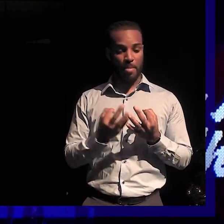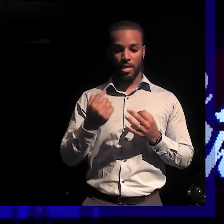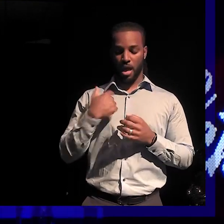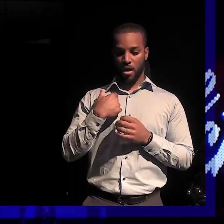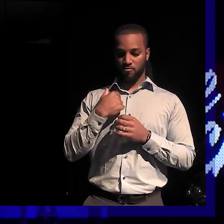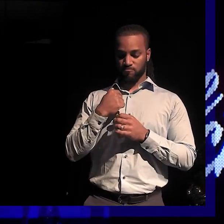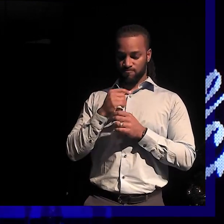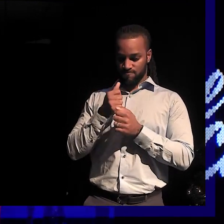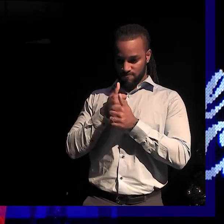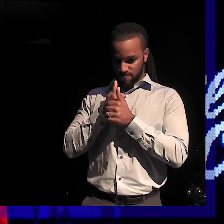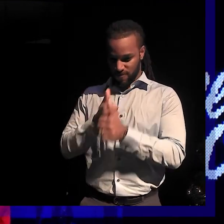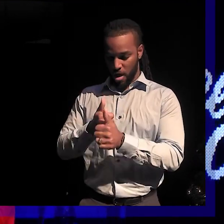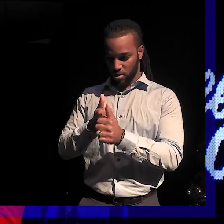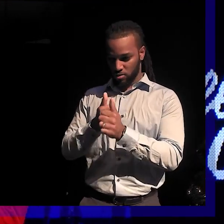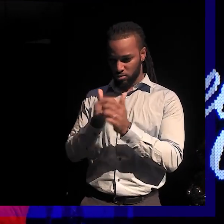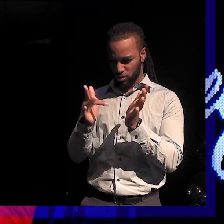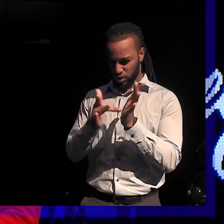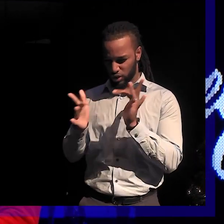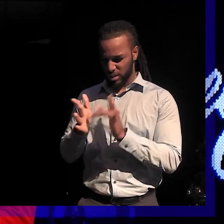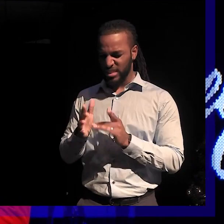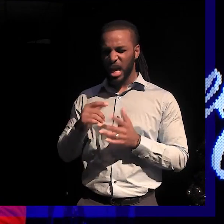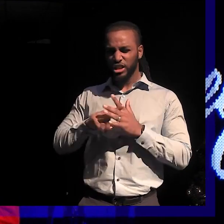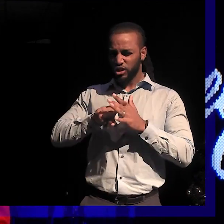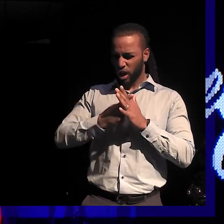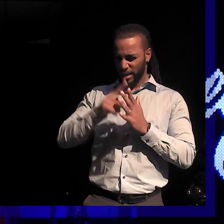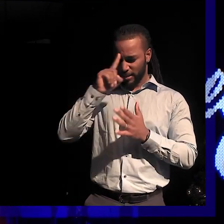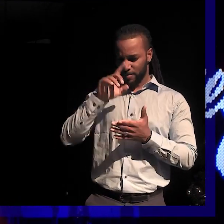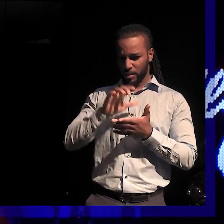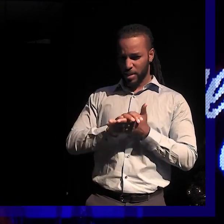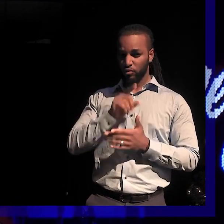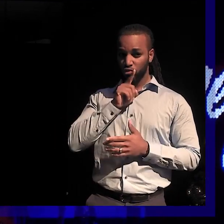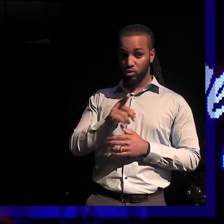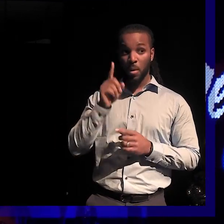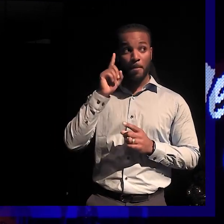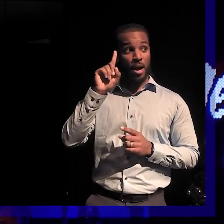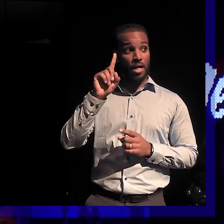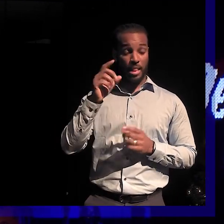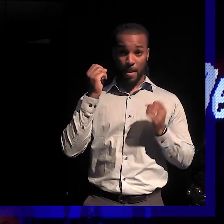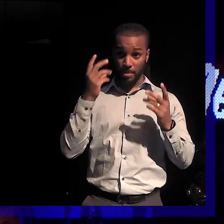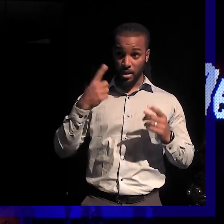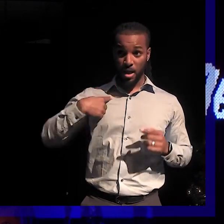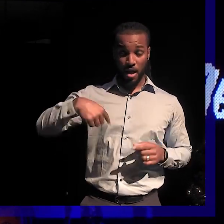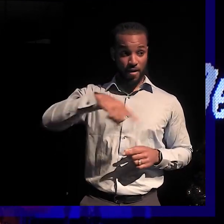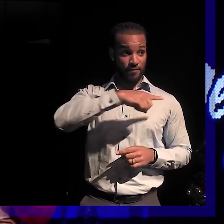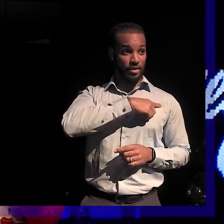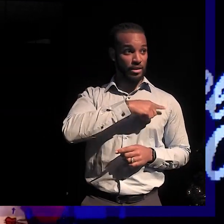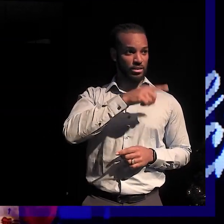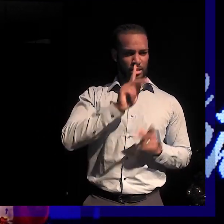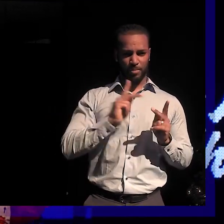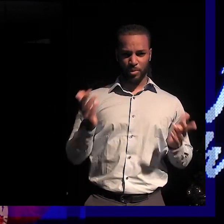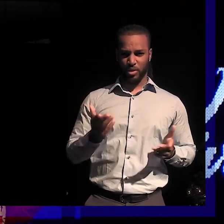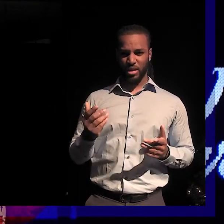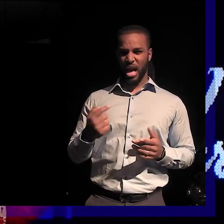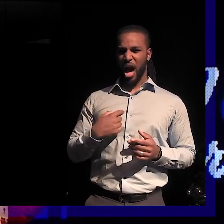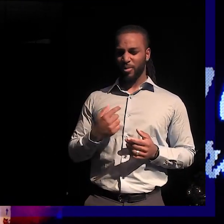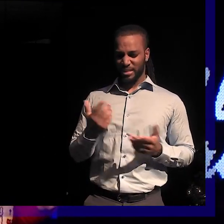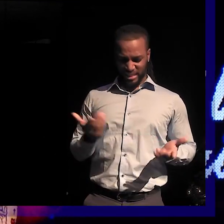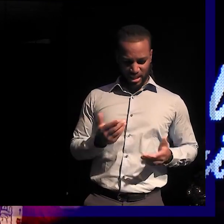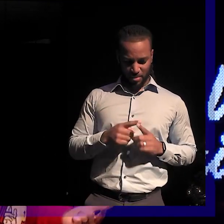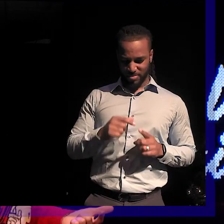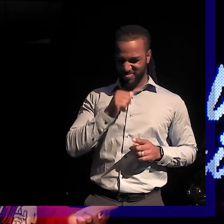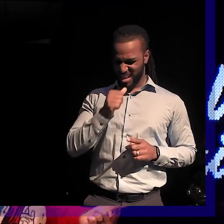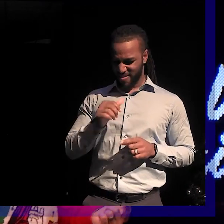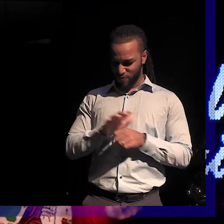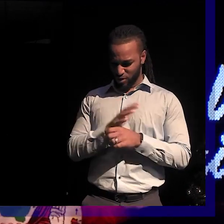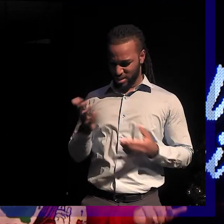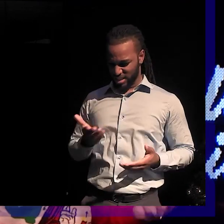the resurrection of Jesus, and I began to believe it was true. But like many of us, even though it was here, it was not yet here. I wasn't ready to surrender